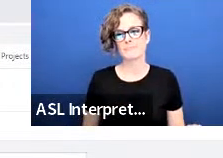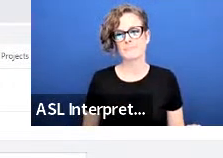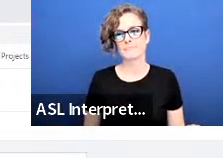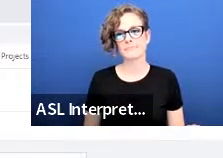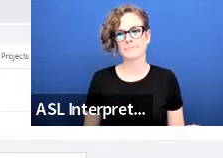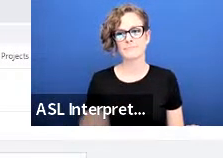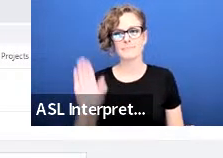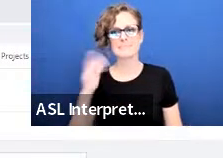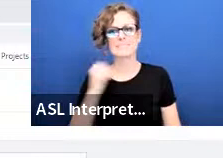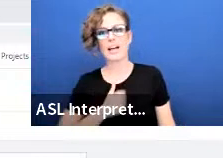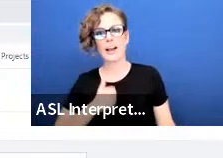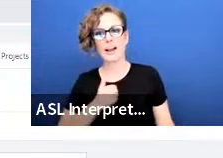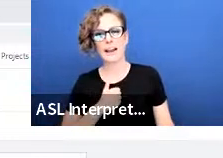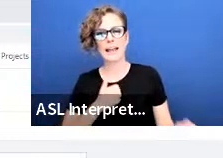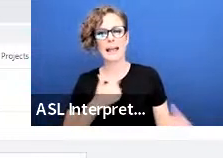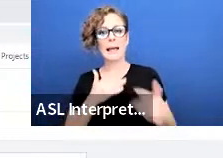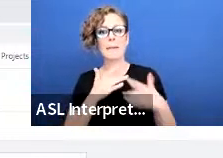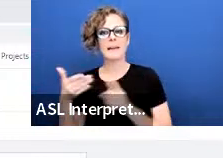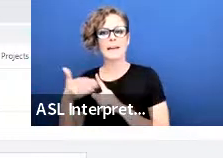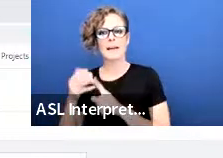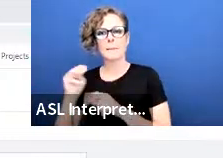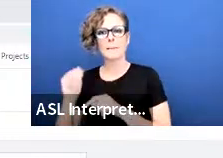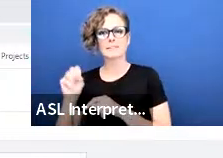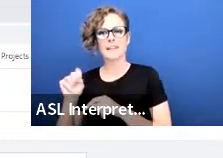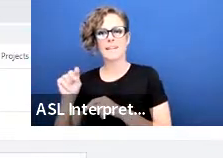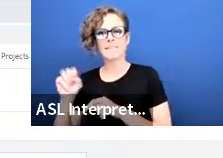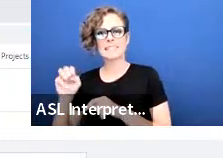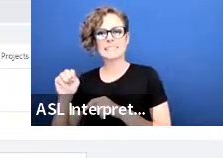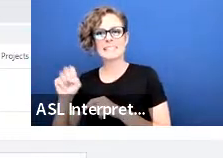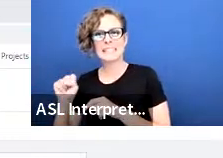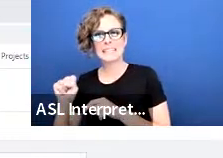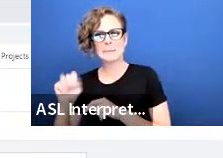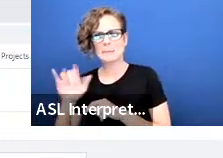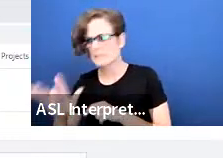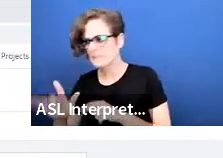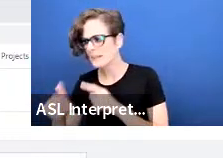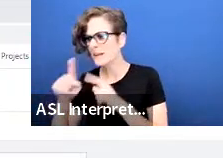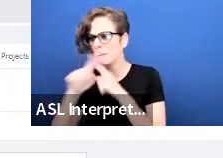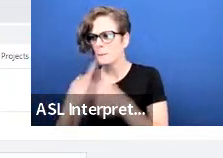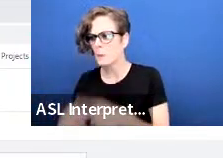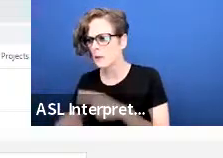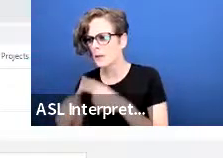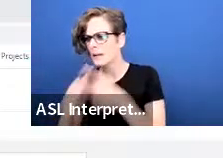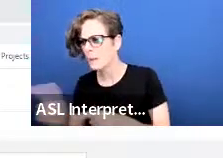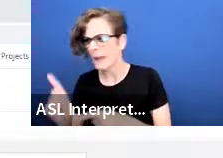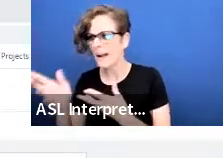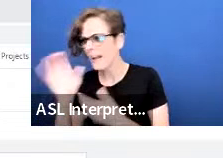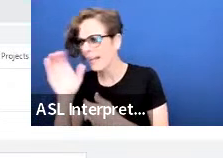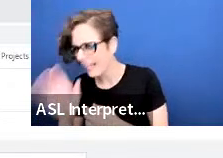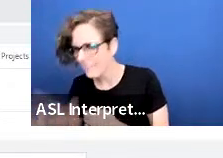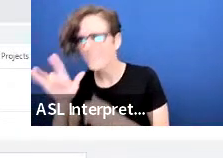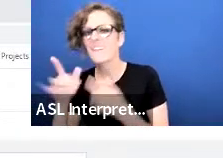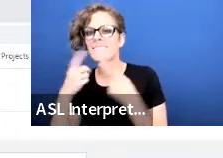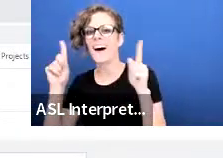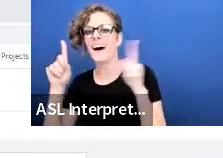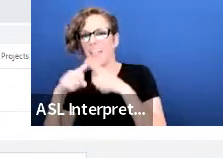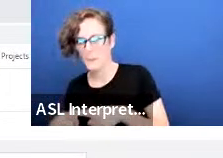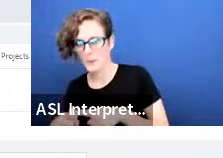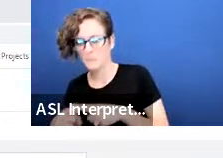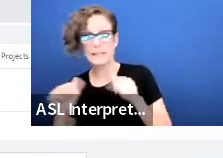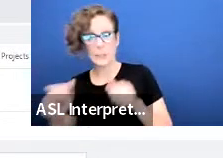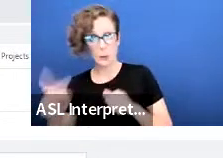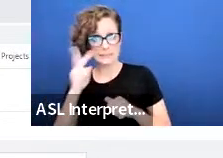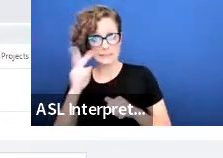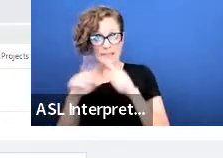Sorry, I'm so used to Teams. I was trying to find the unmute button. Can everyone see my screen? Not currently,